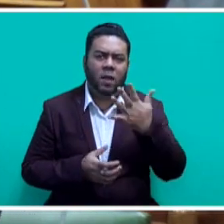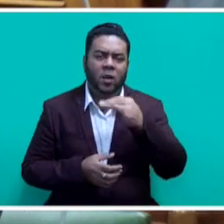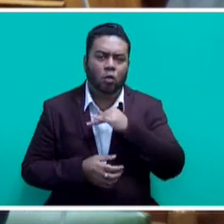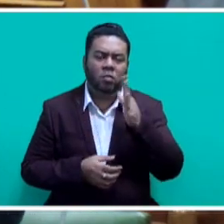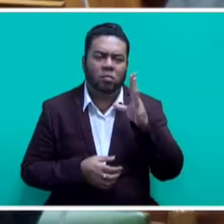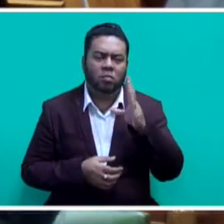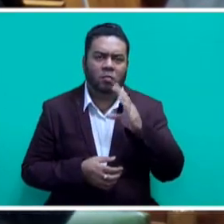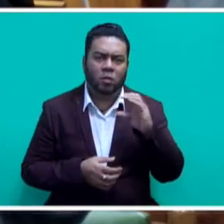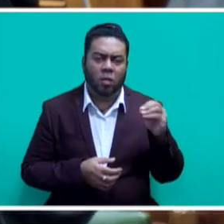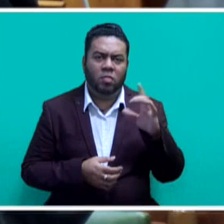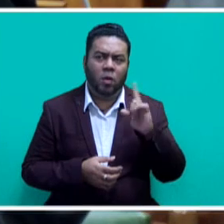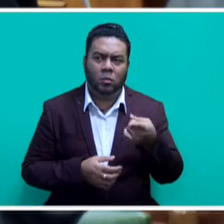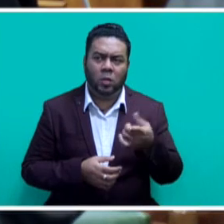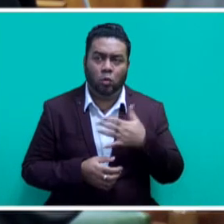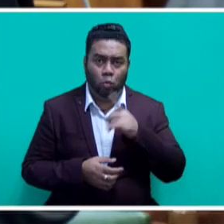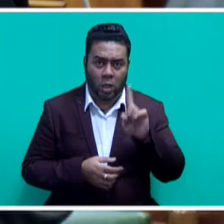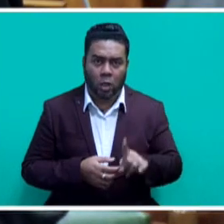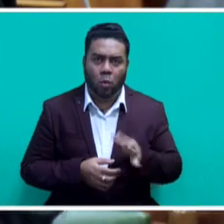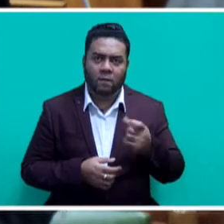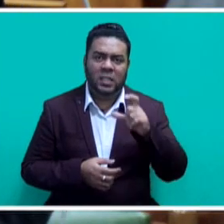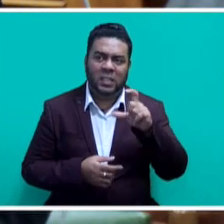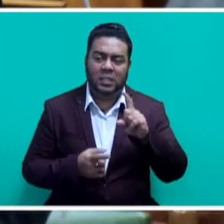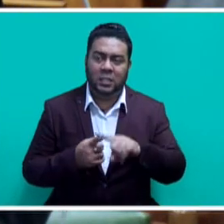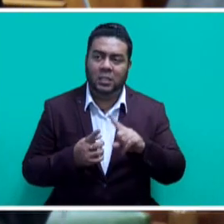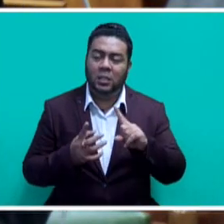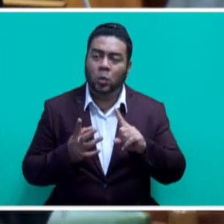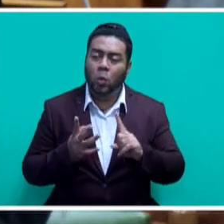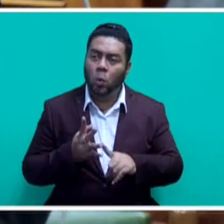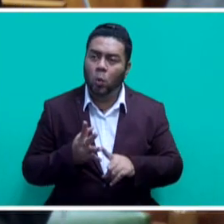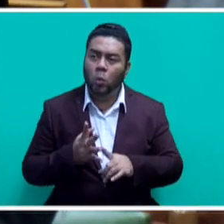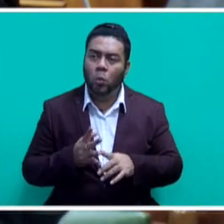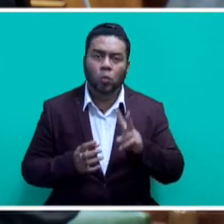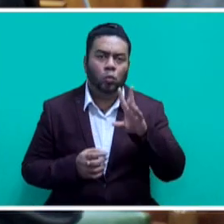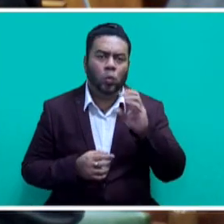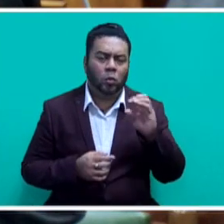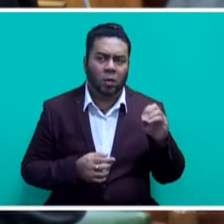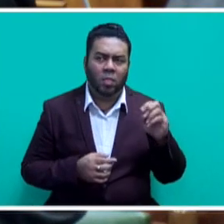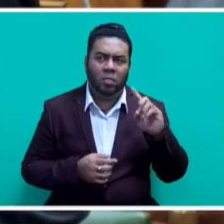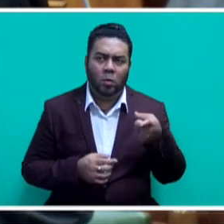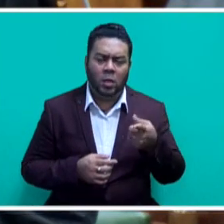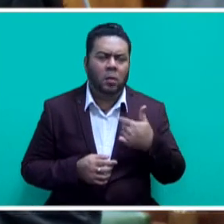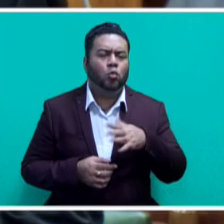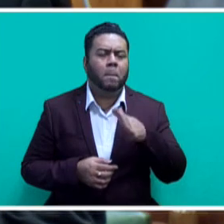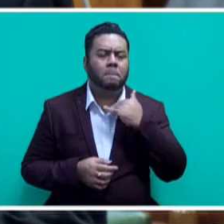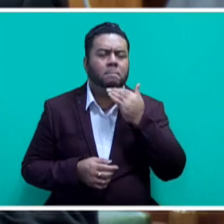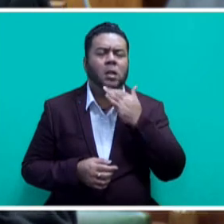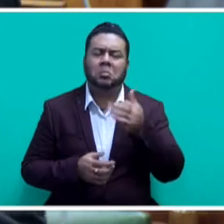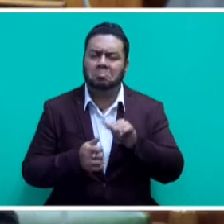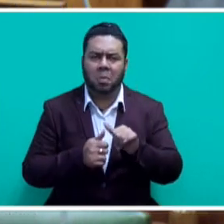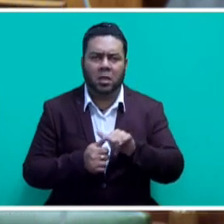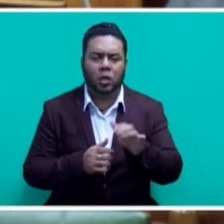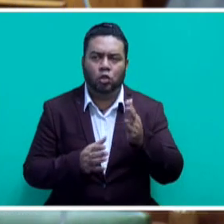500,000. Today we have a CEO, Bhan, on a package of 200,000. And he's doing a much better job